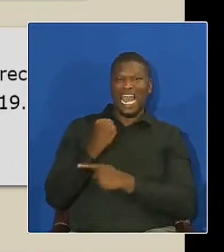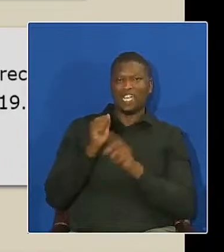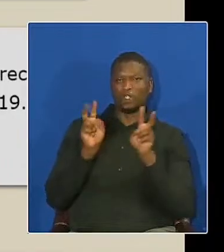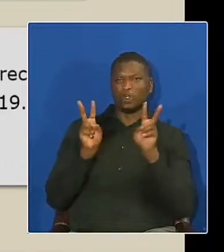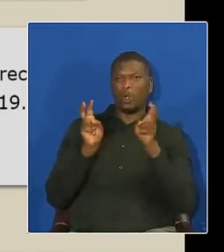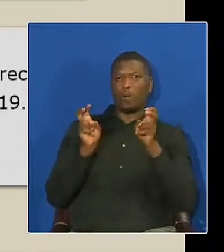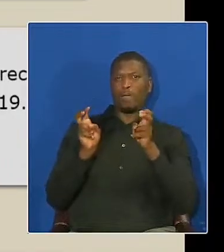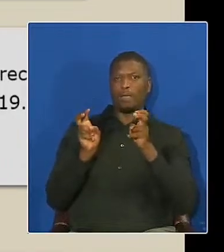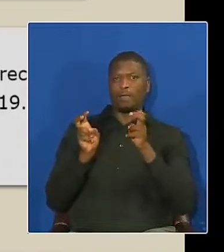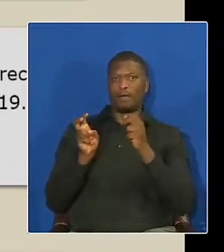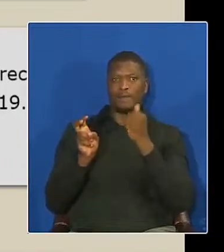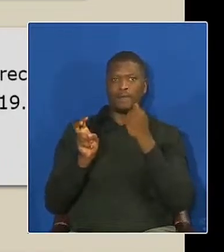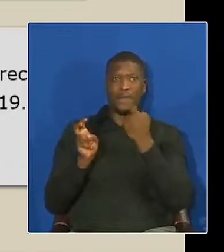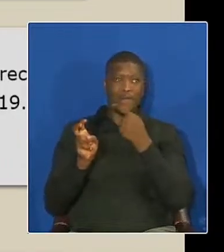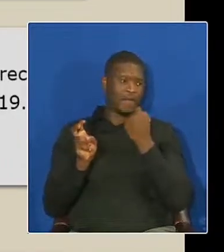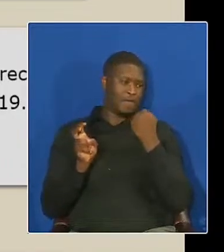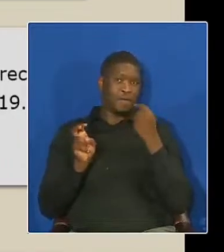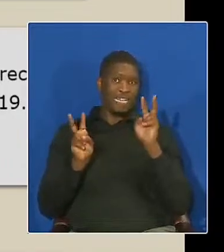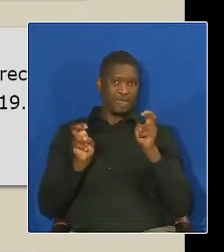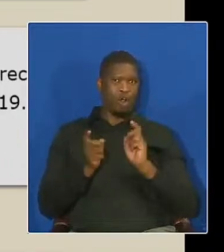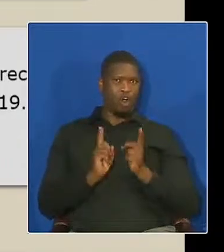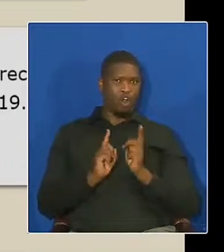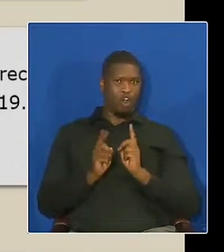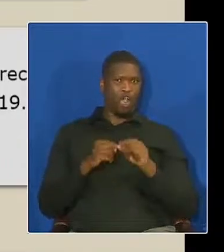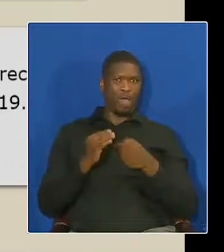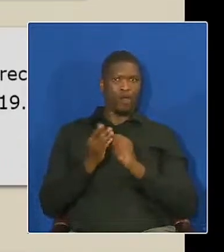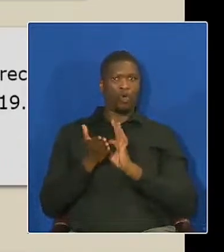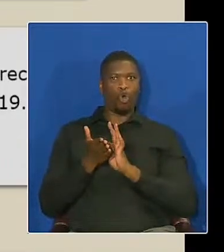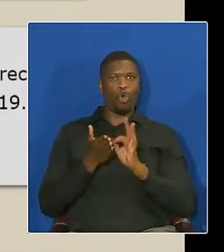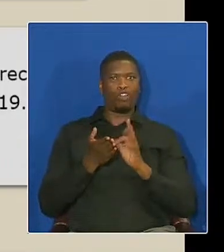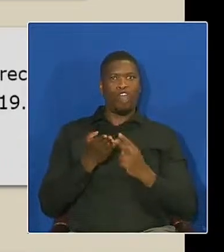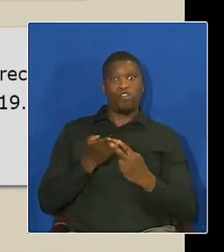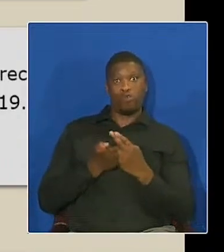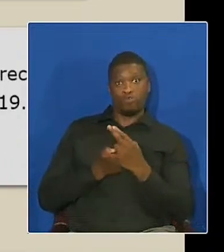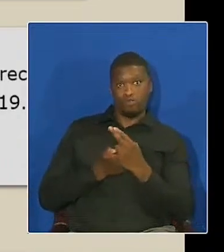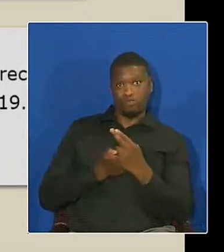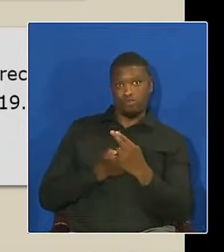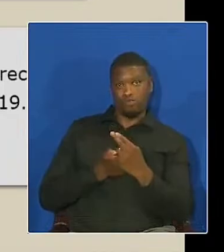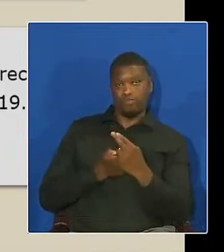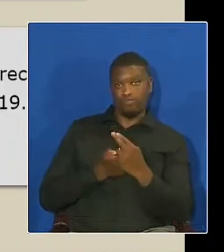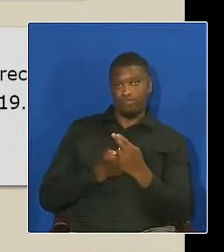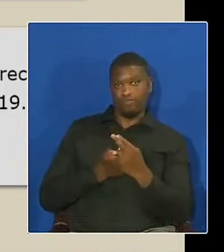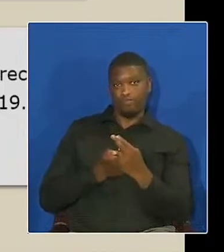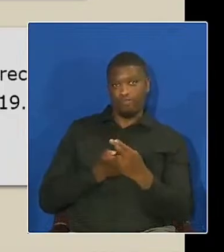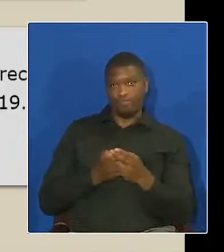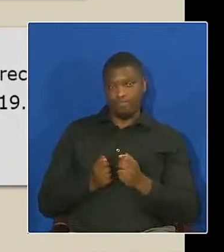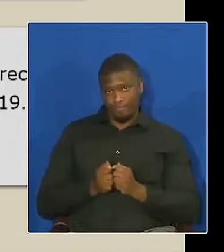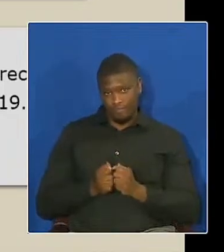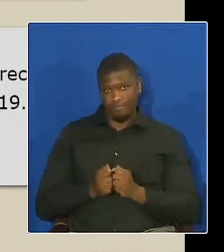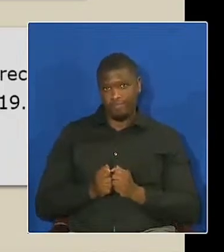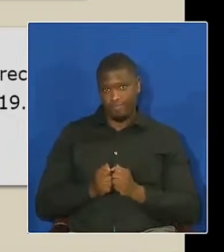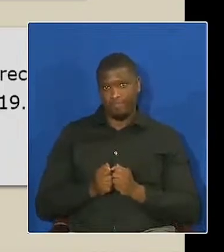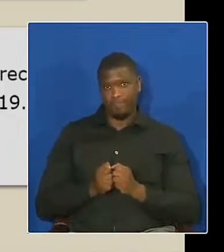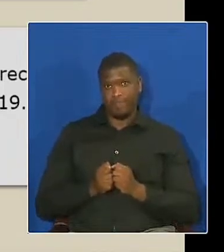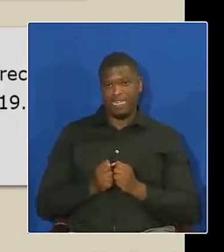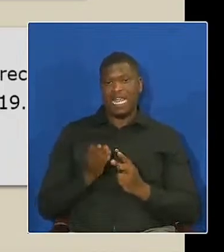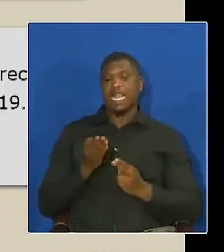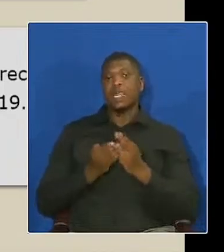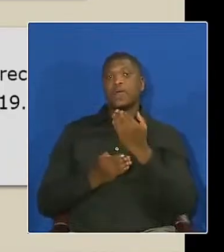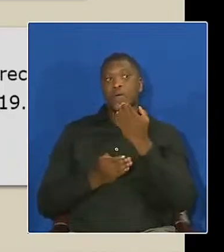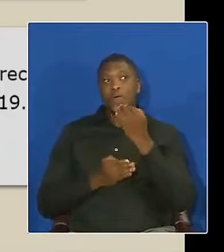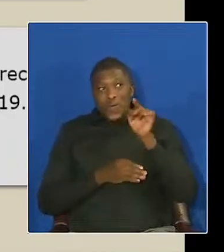of discussion, which is the contract that was cancelled by